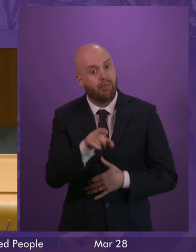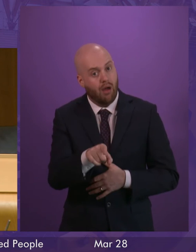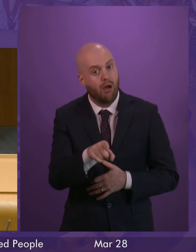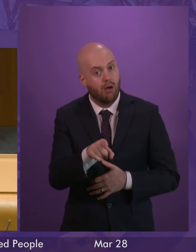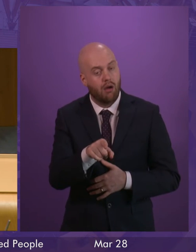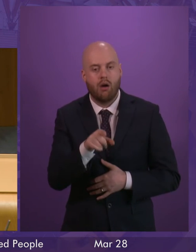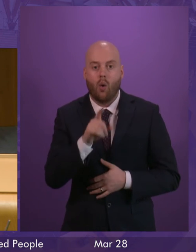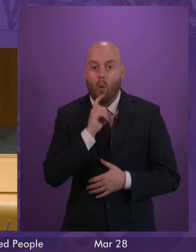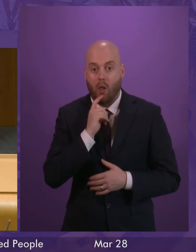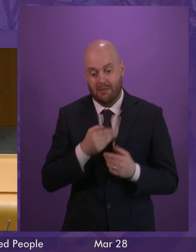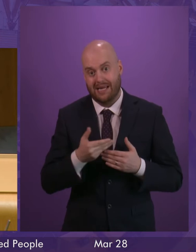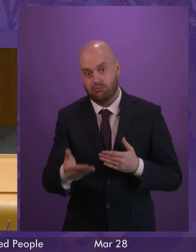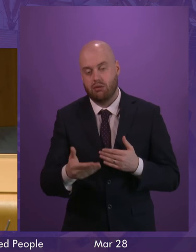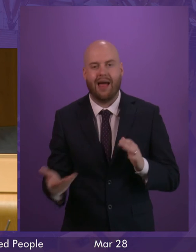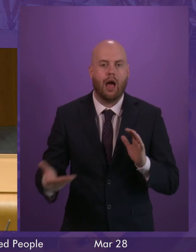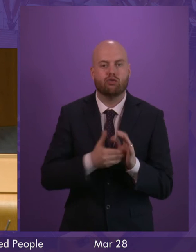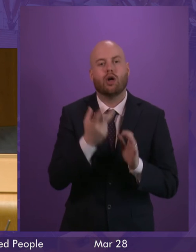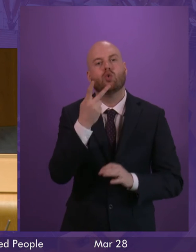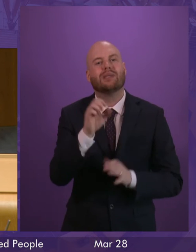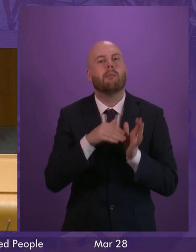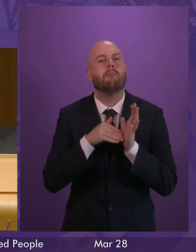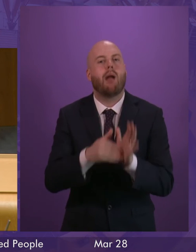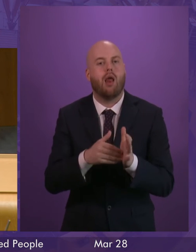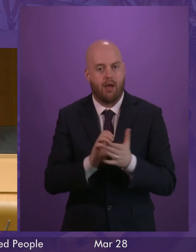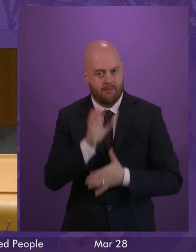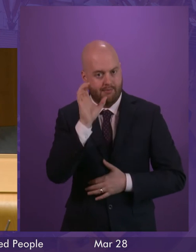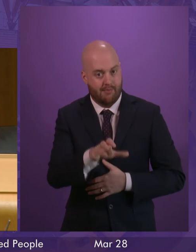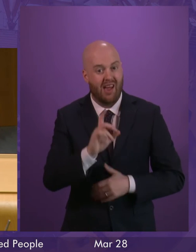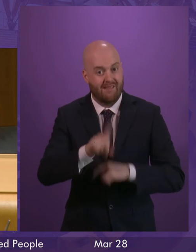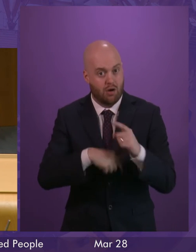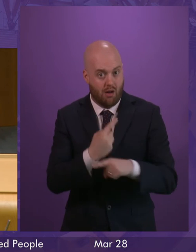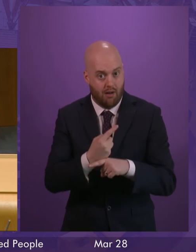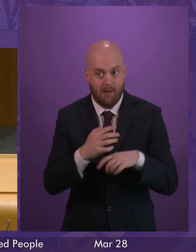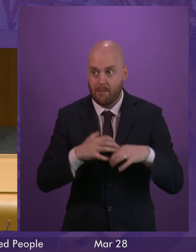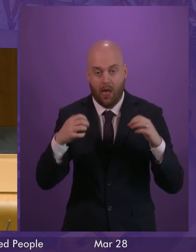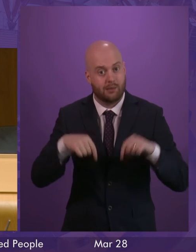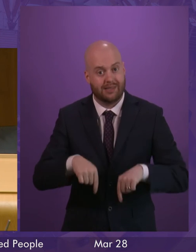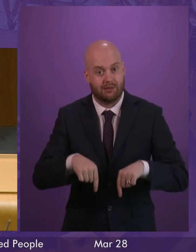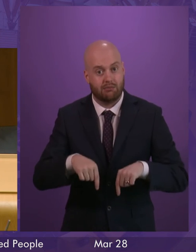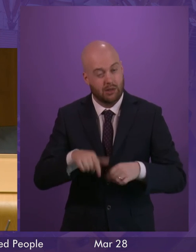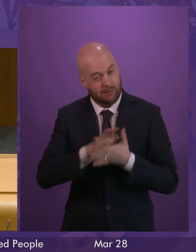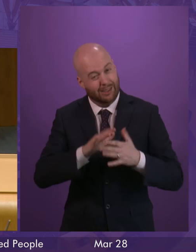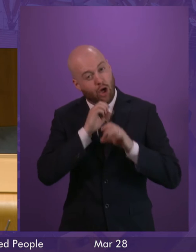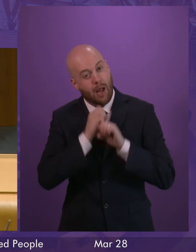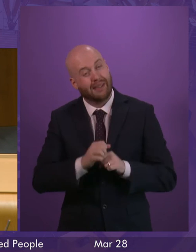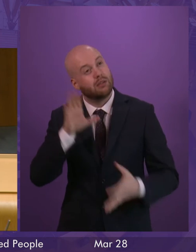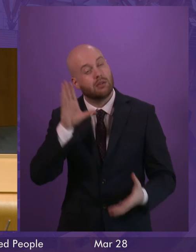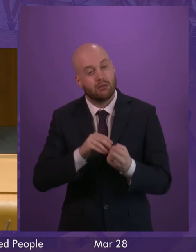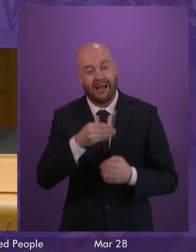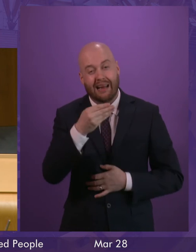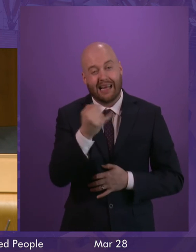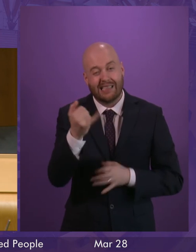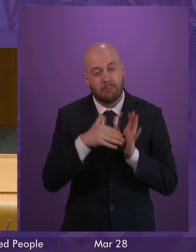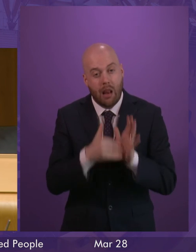£20 million over and above UK government funding in each year of parliament, committing £96 million overall. That's